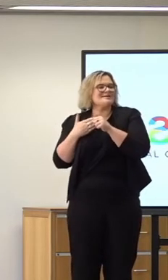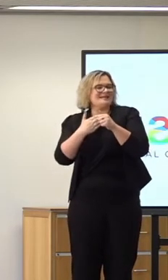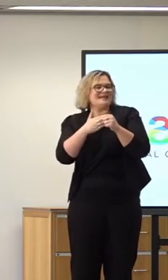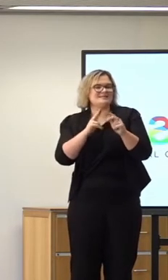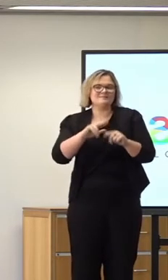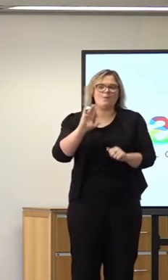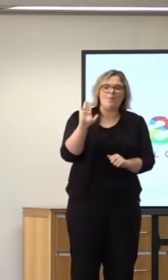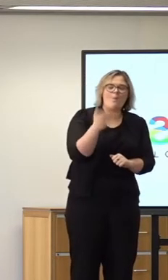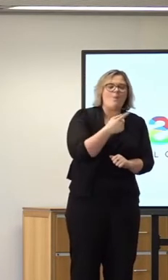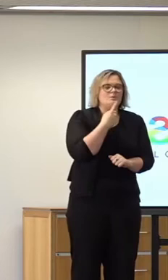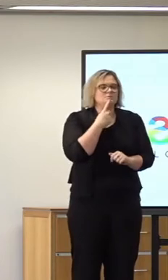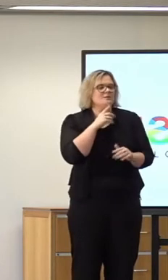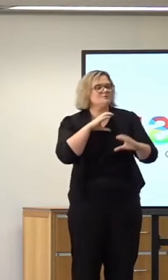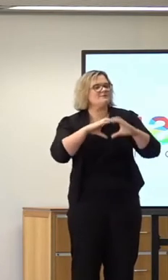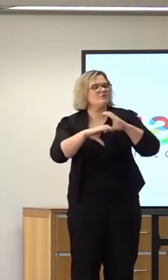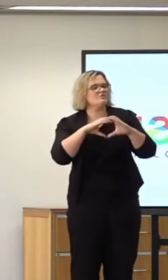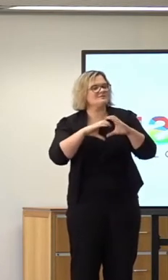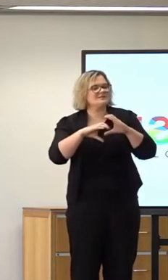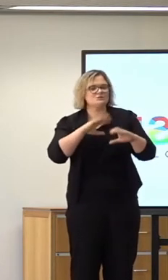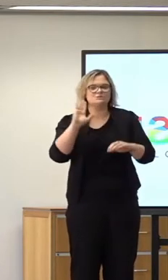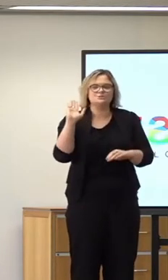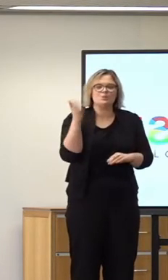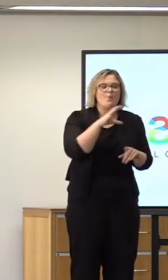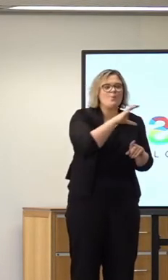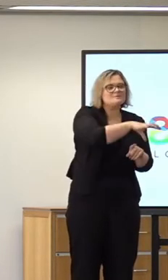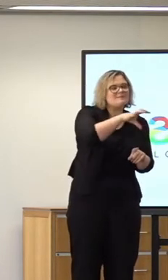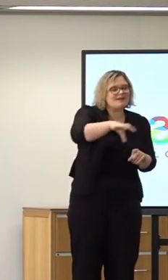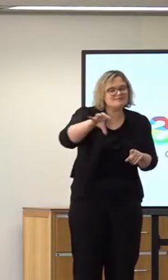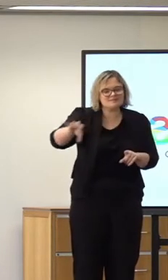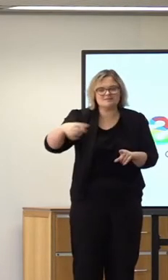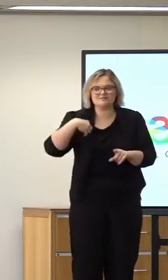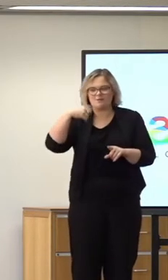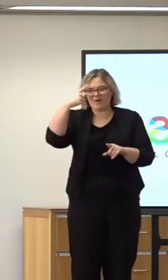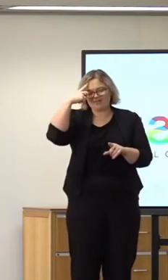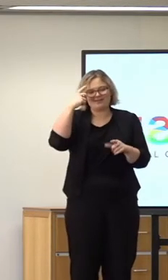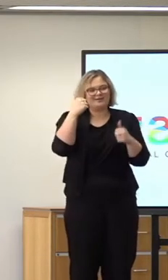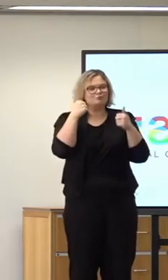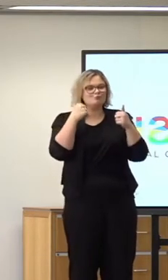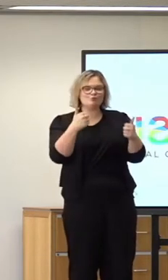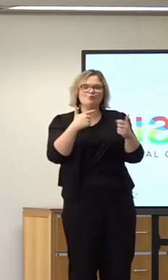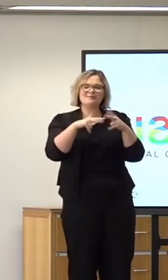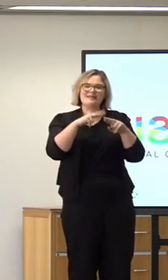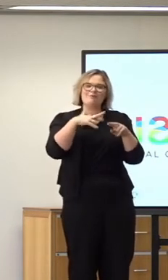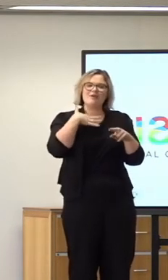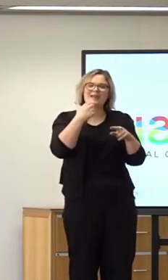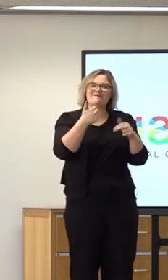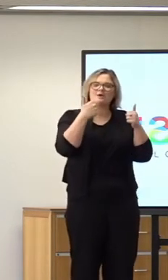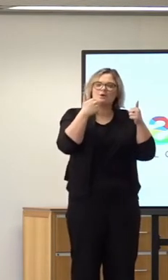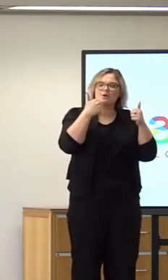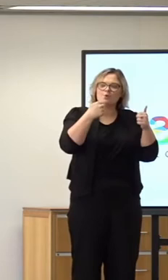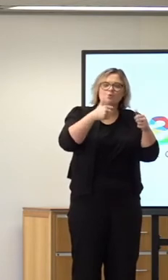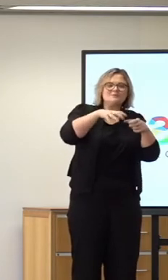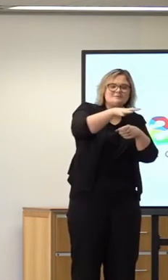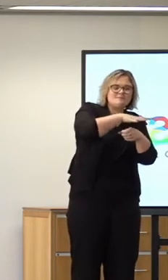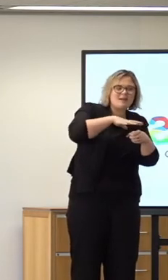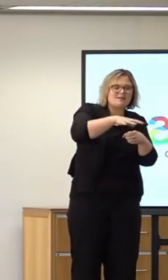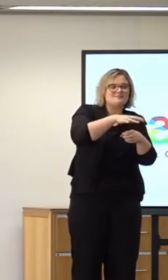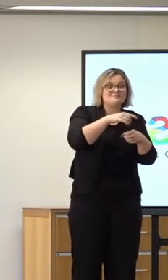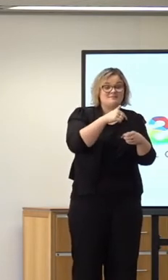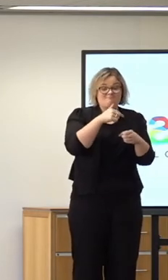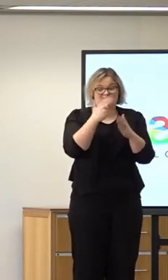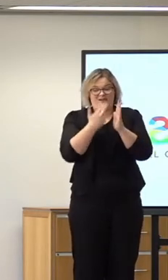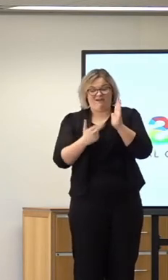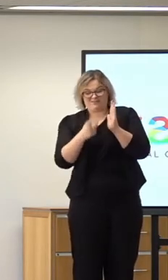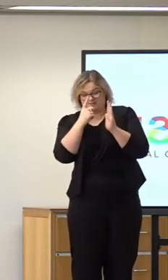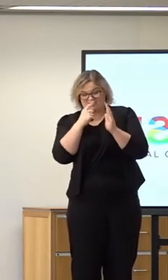all spaces as well, and I think we would do very well by letting being a space that can let artists speak through us as an organisation and let